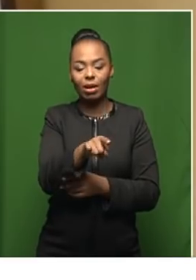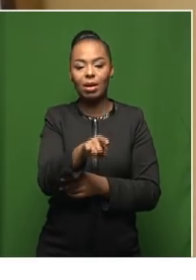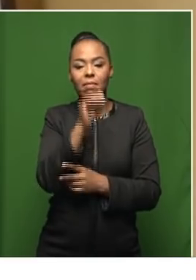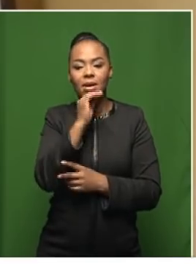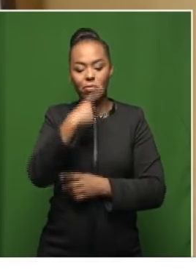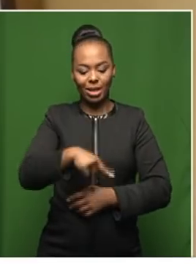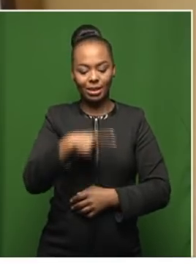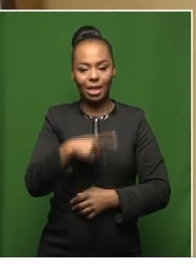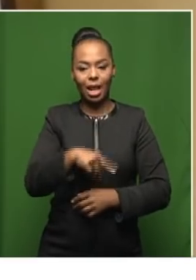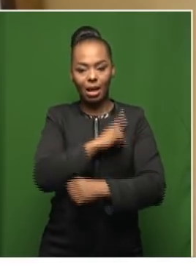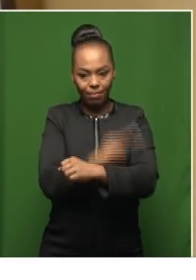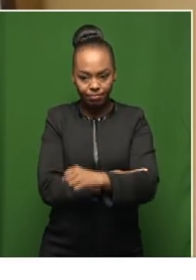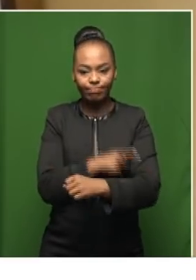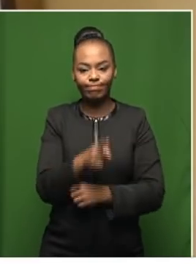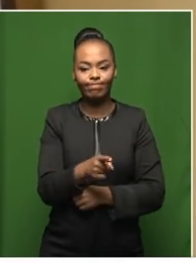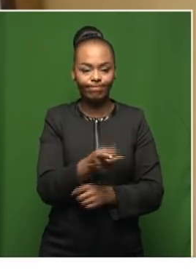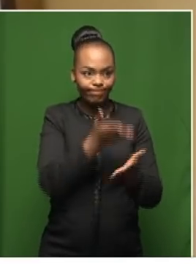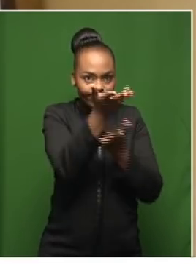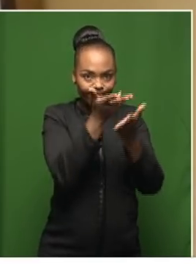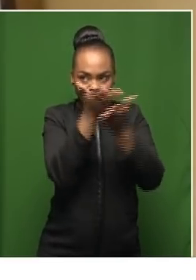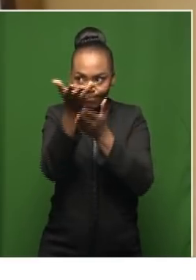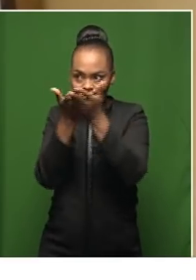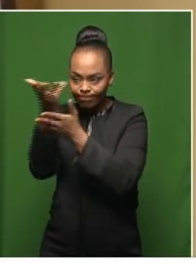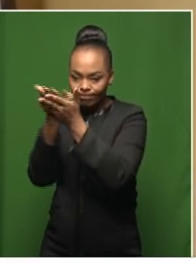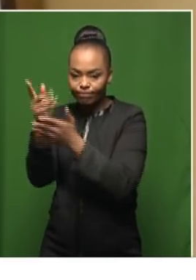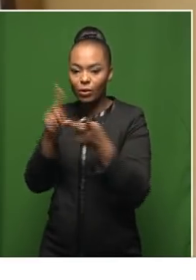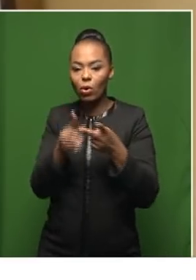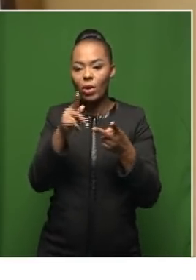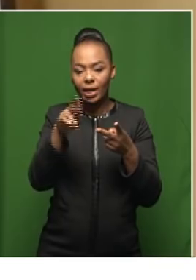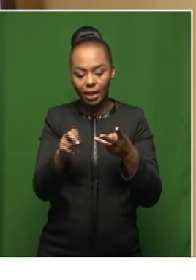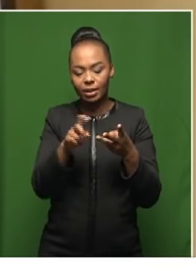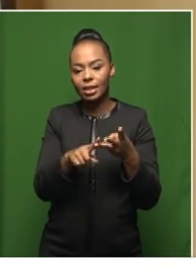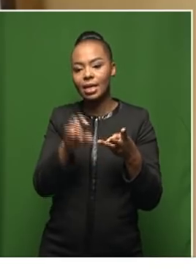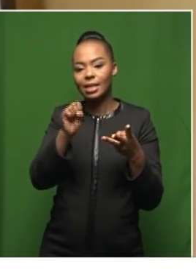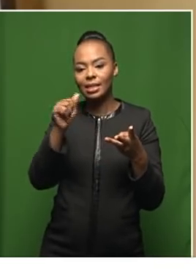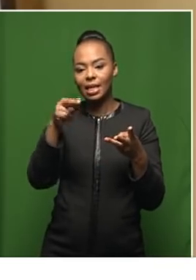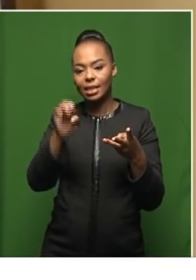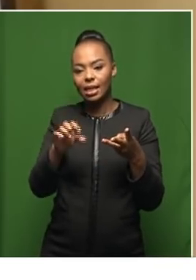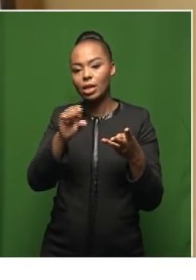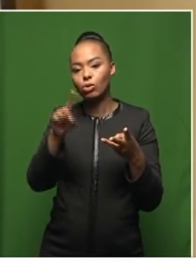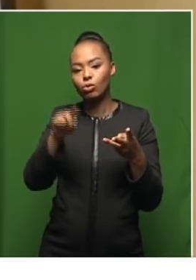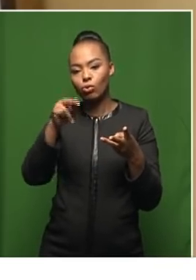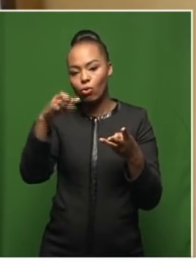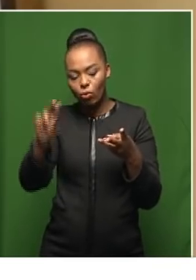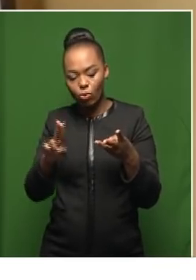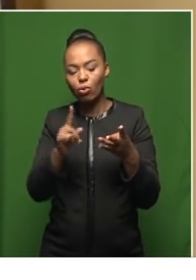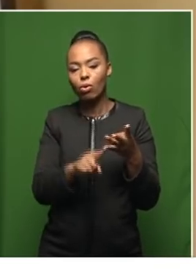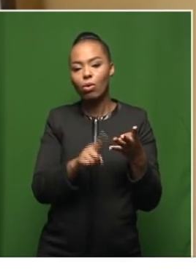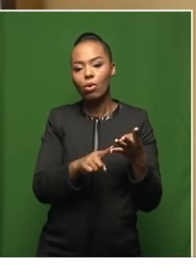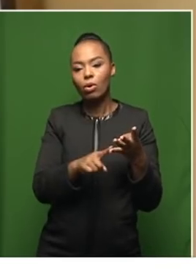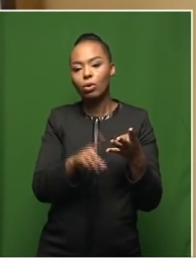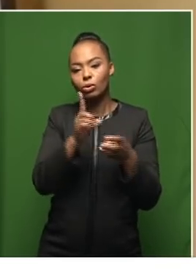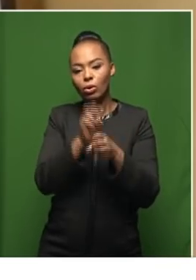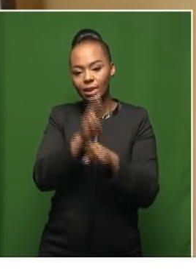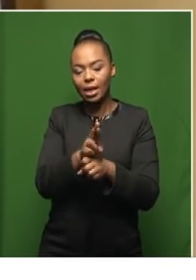personal capacity, and then Mr. Lex Cochrane, and then there's also Mr. Sandile Zungu, and then of course then we've got Dr.